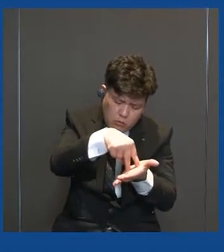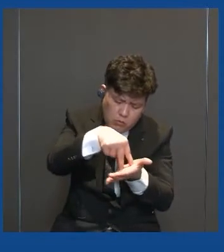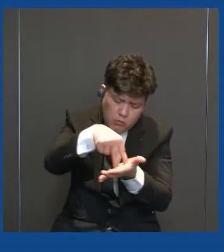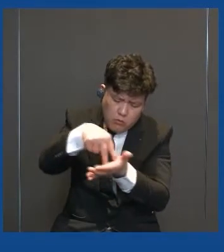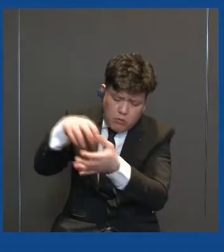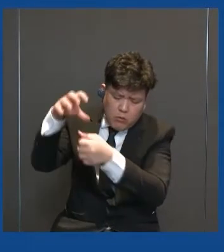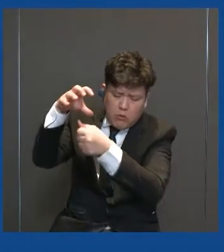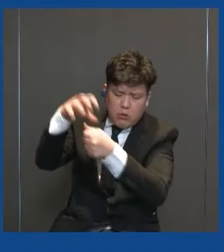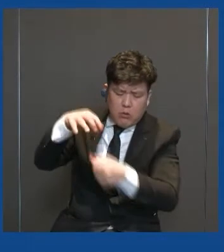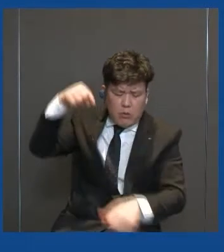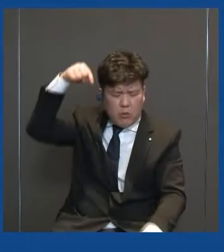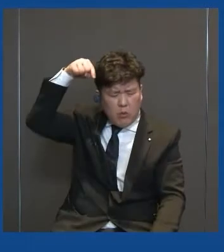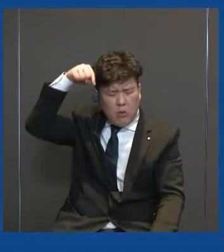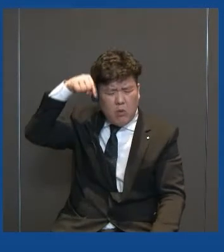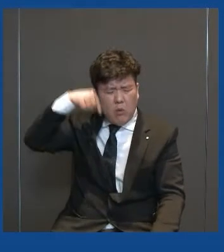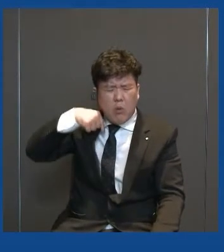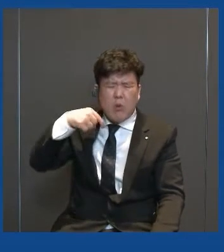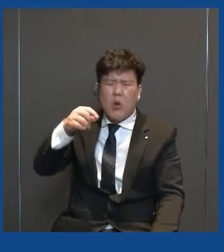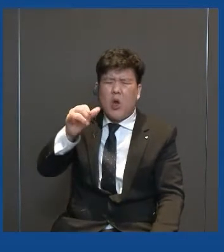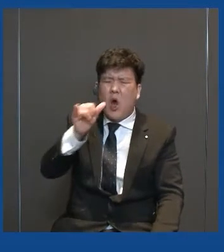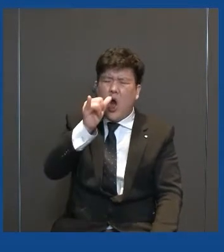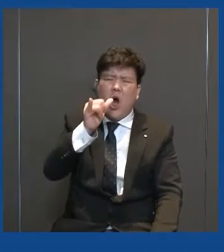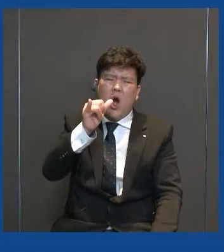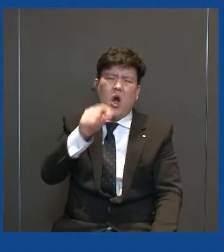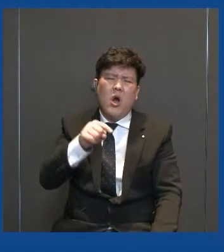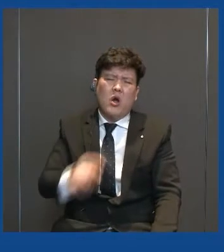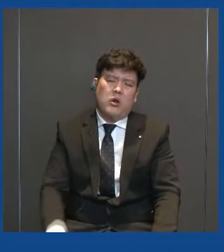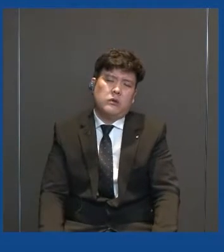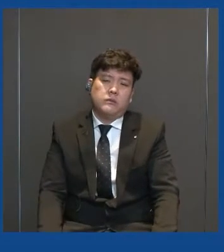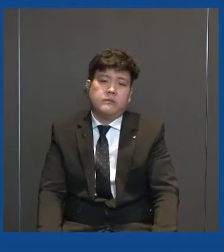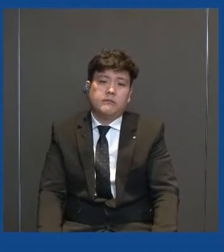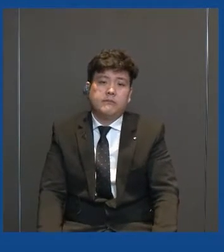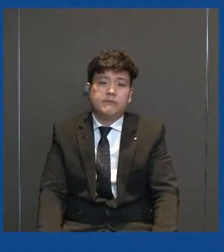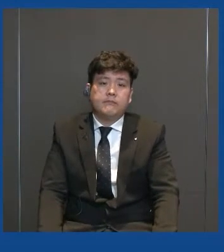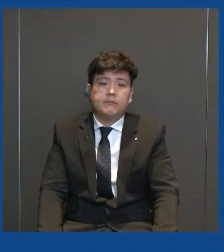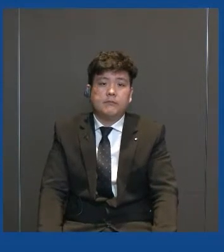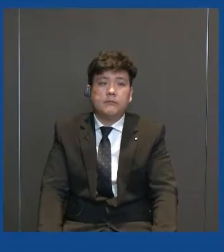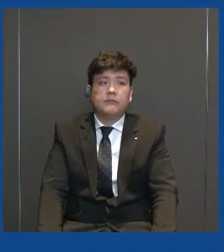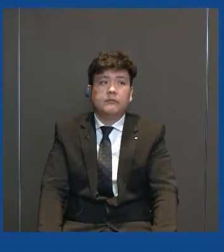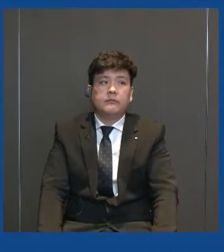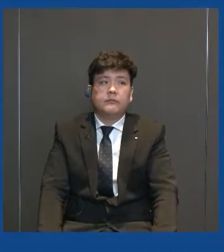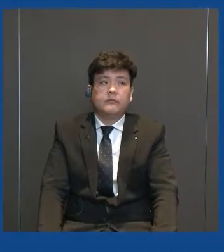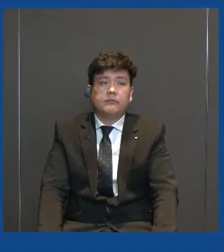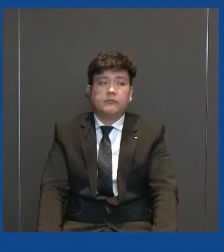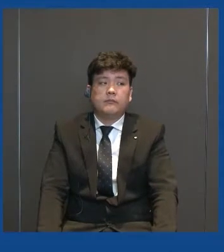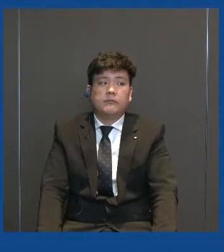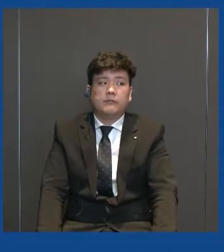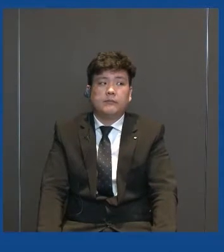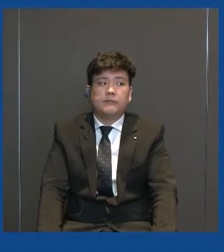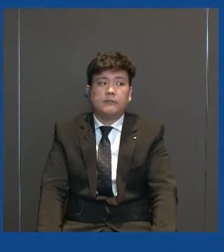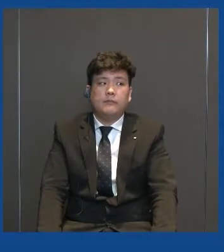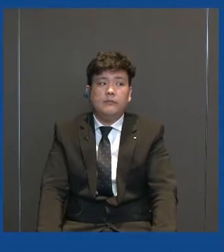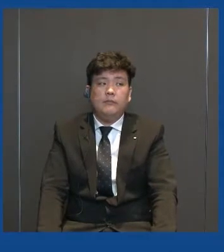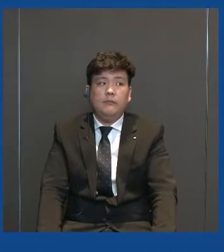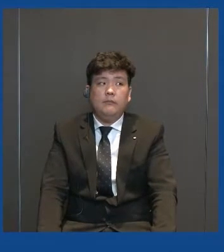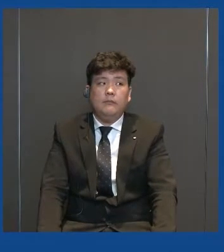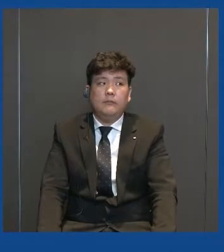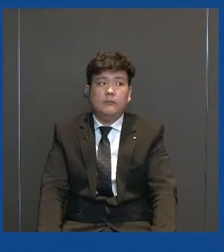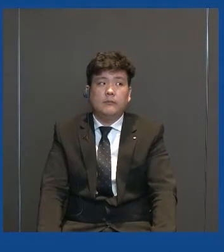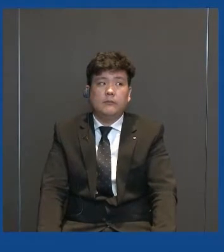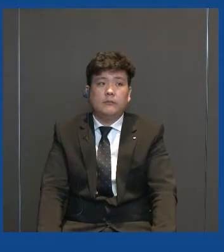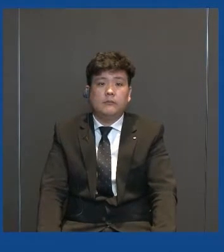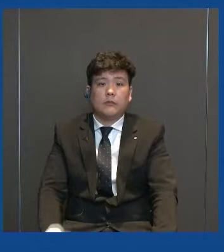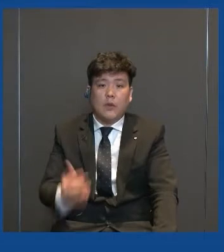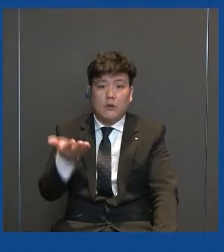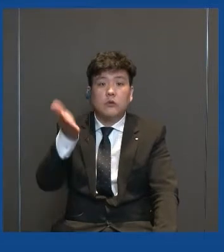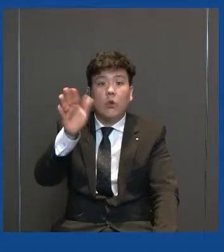with friends and family, taking the risk of COVID-19. On the other hand, the government